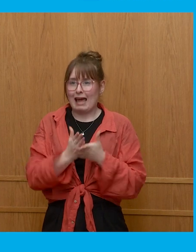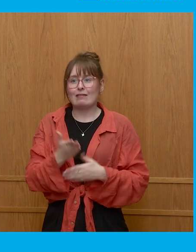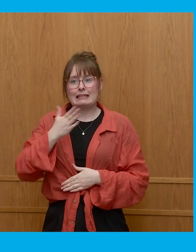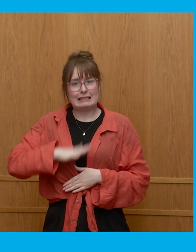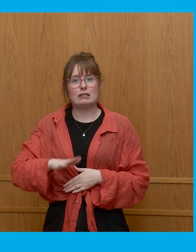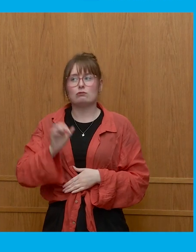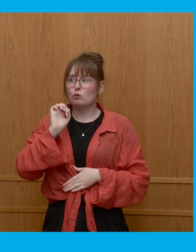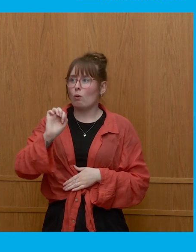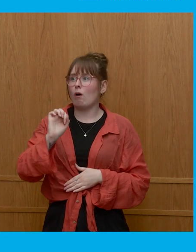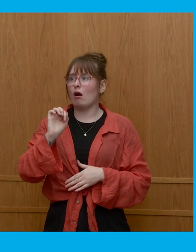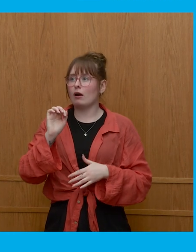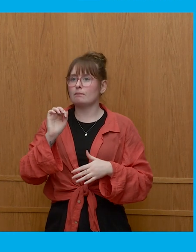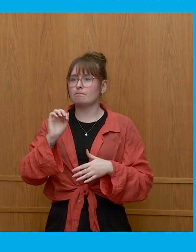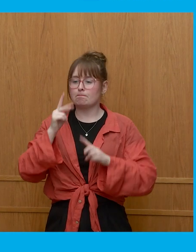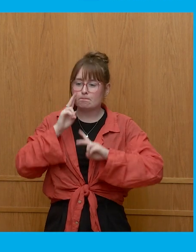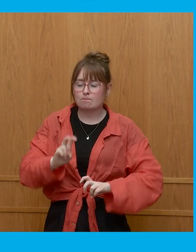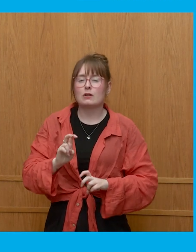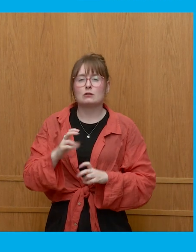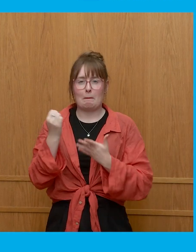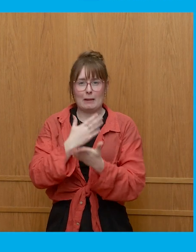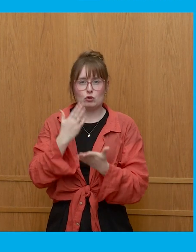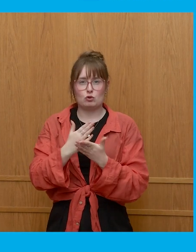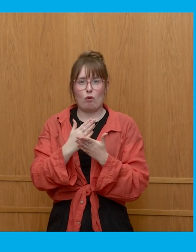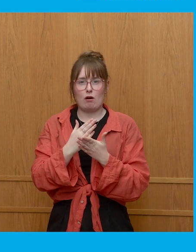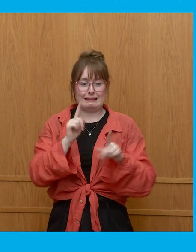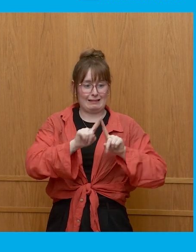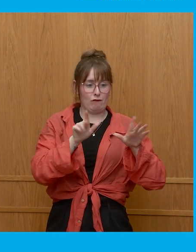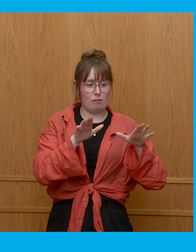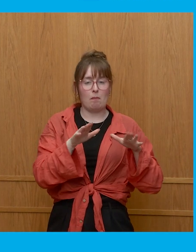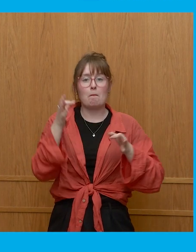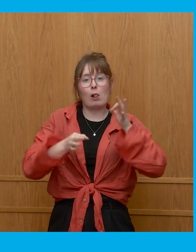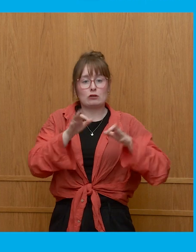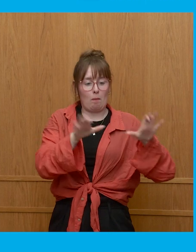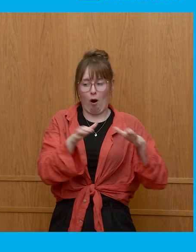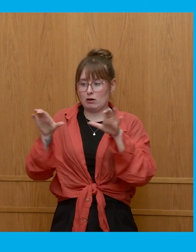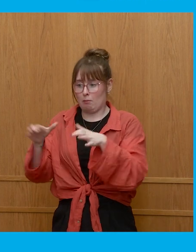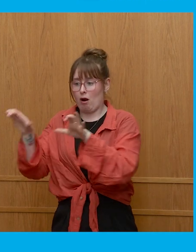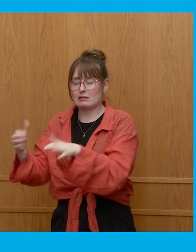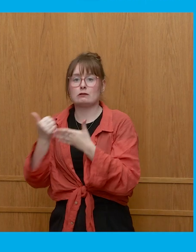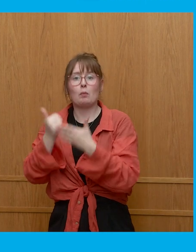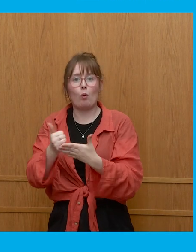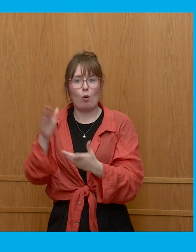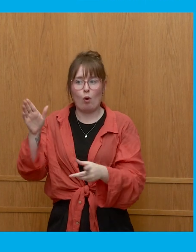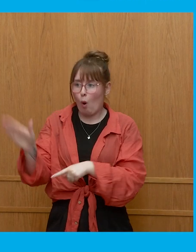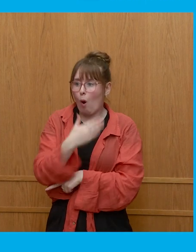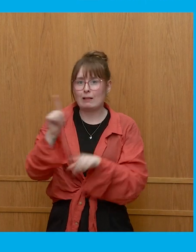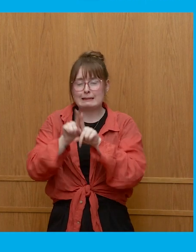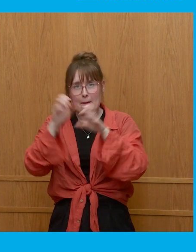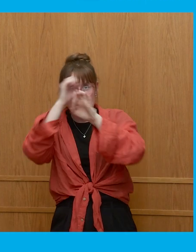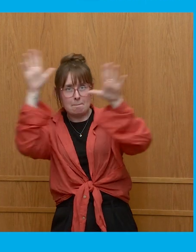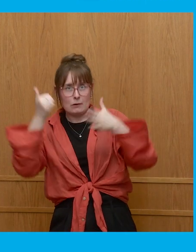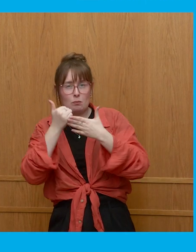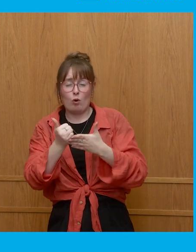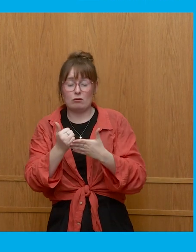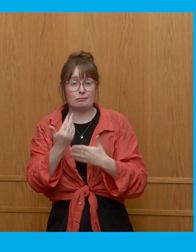your best to nail down cross-party support, self-evidently, which is what we didn't have in